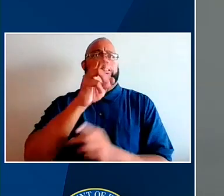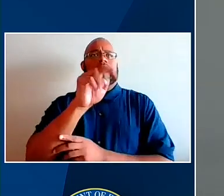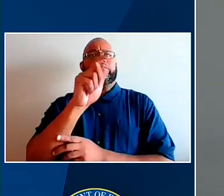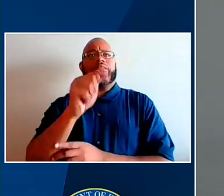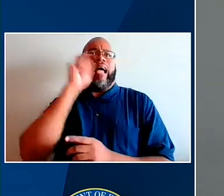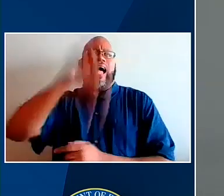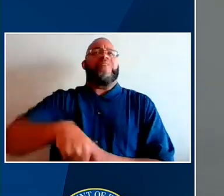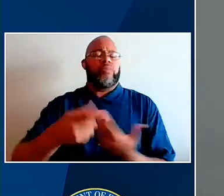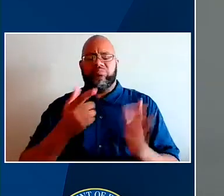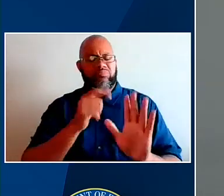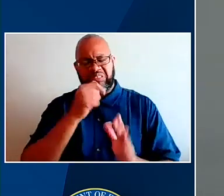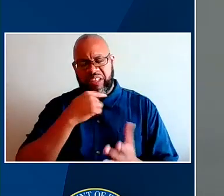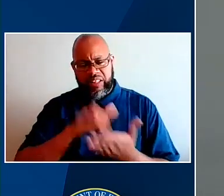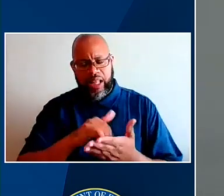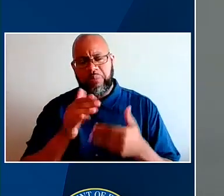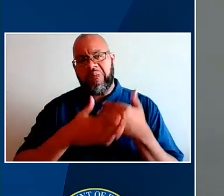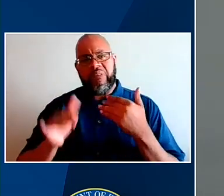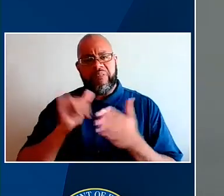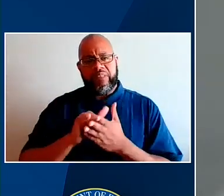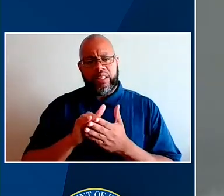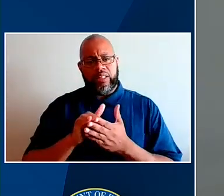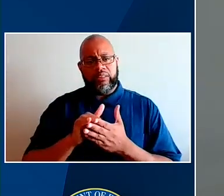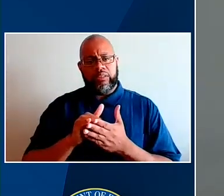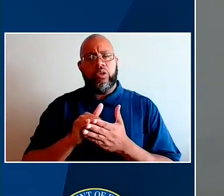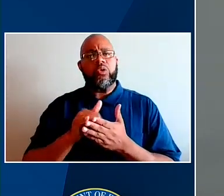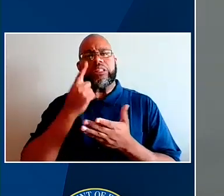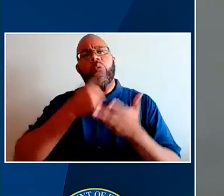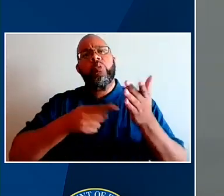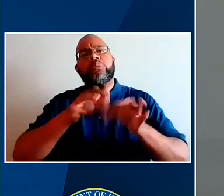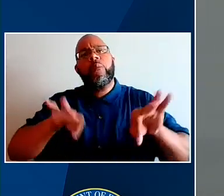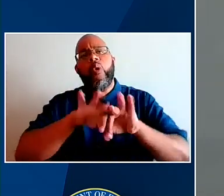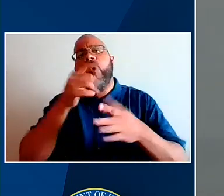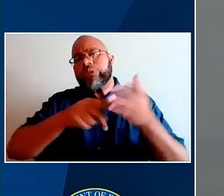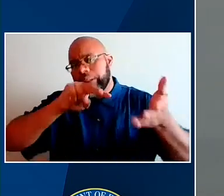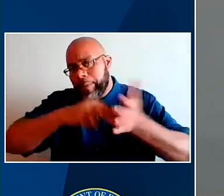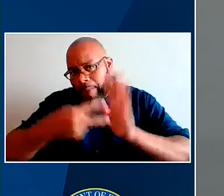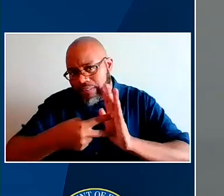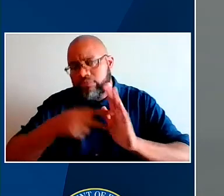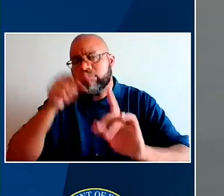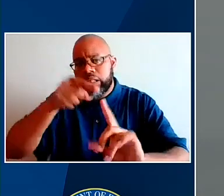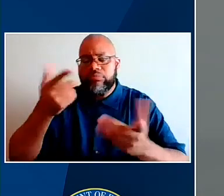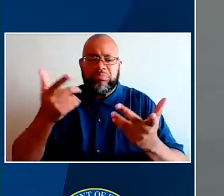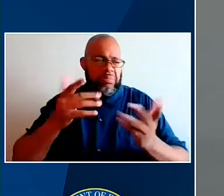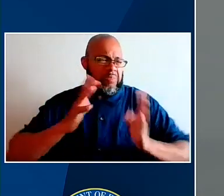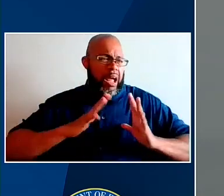that's the rest of it sort of sets out what is meant by that term, and that'd be a fine way to handle that.